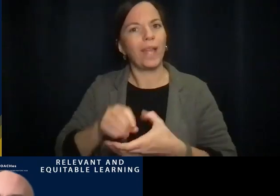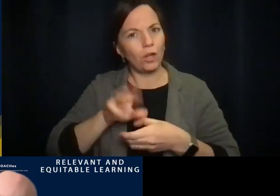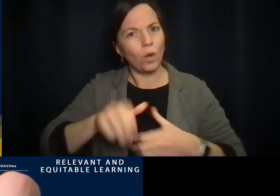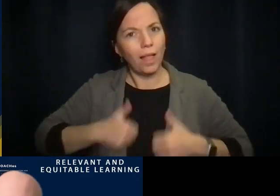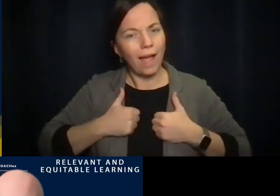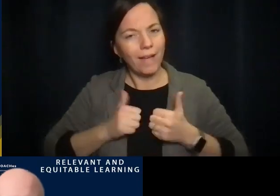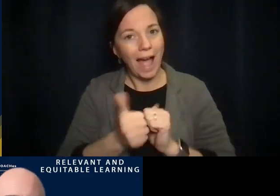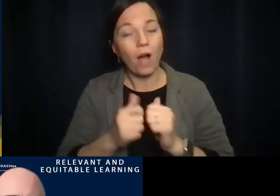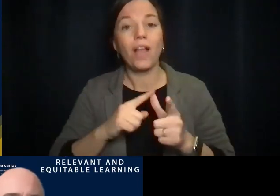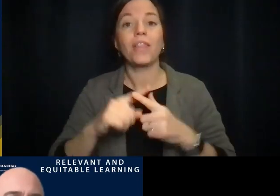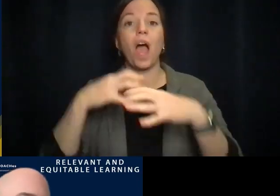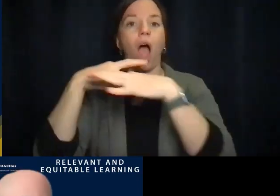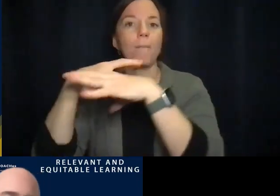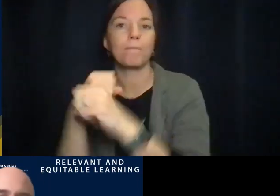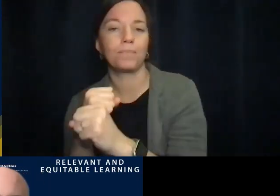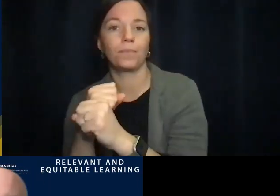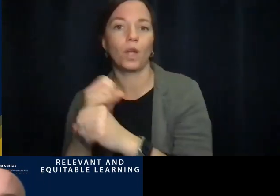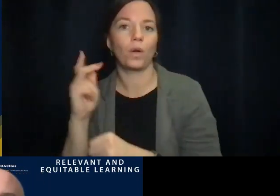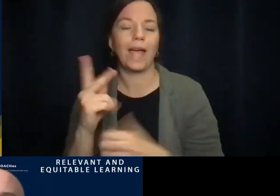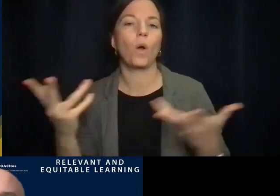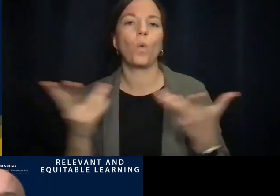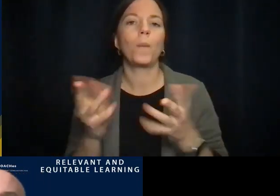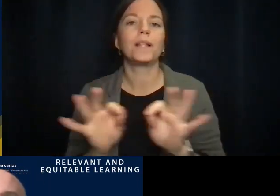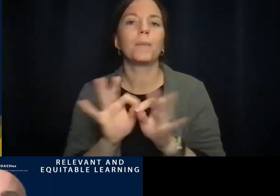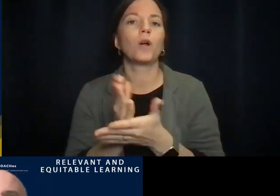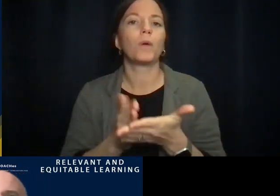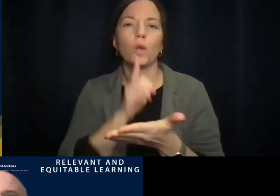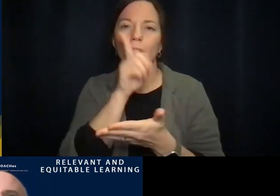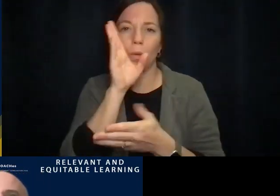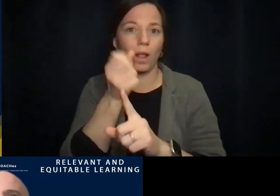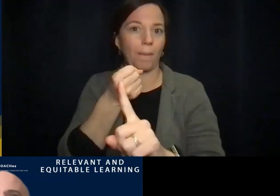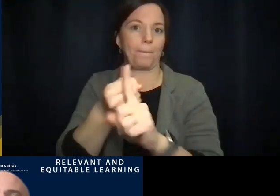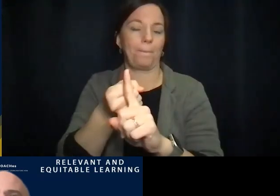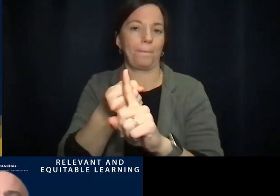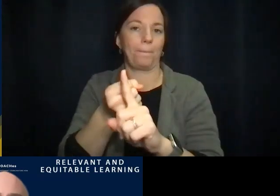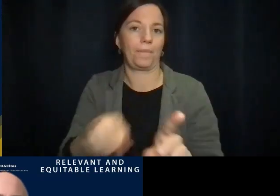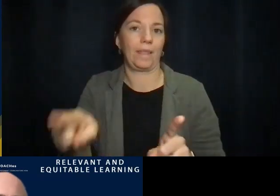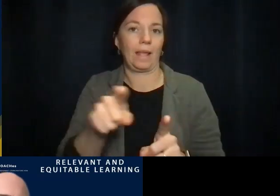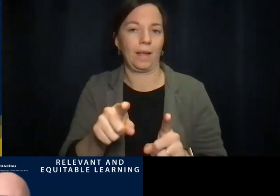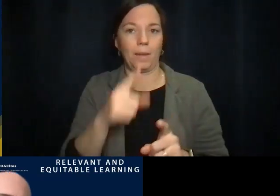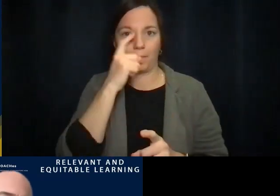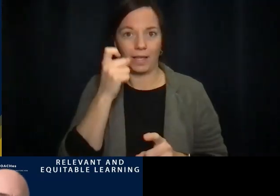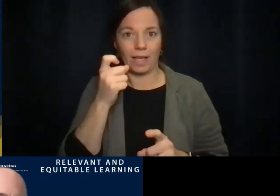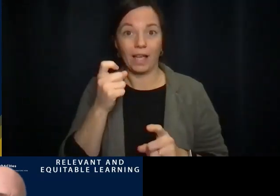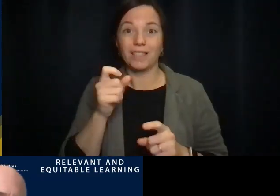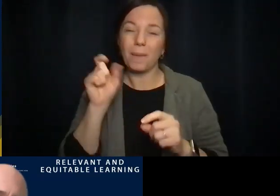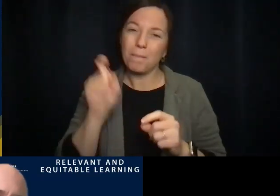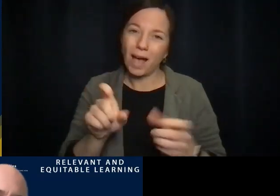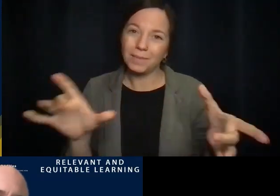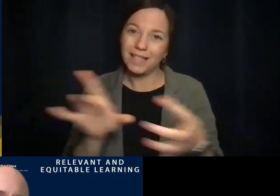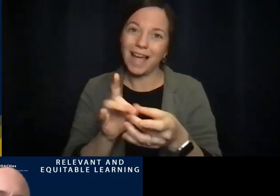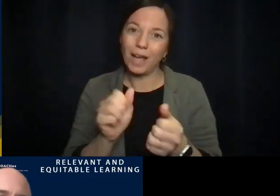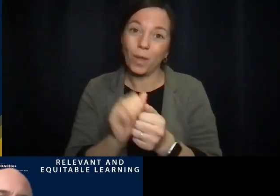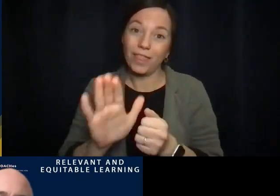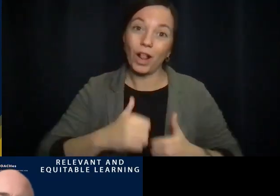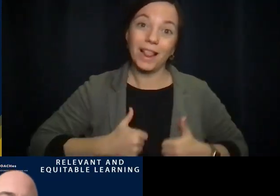know, what were those key aspects that are going to really impact you? Because I think what was mentioned earlier is how do you tie that to either life, work, so on and so